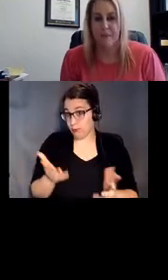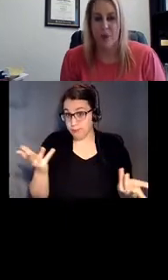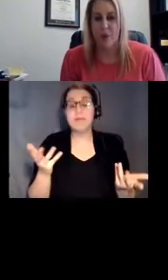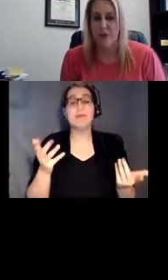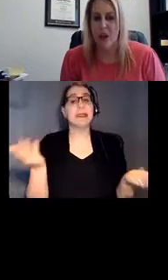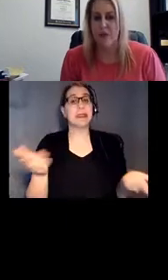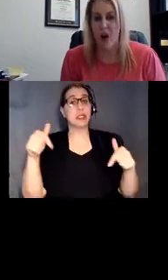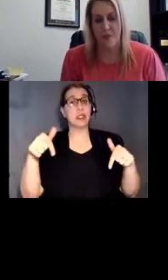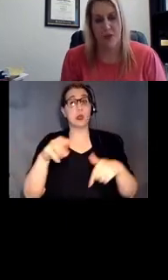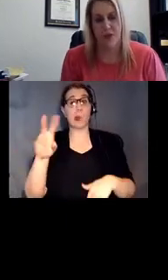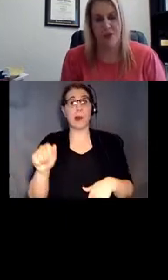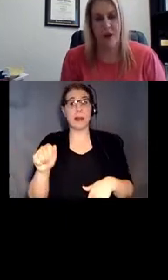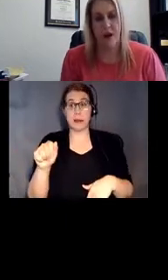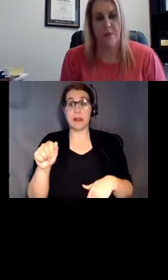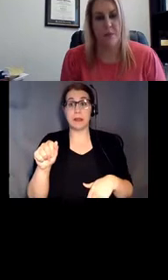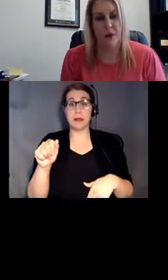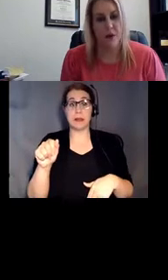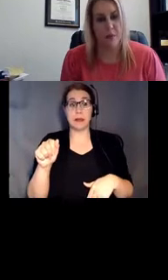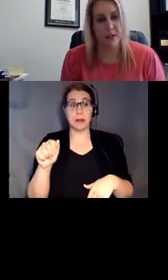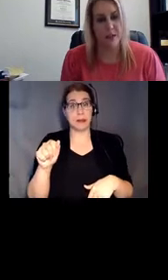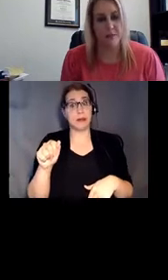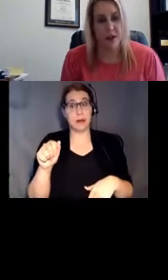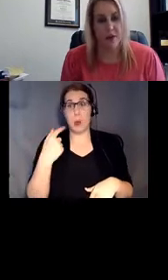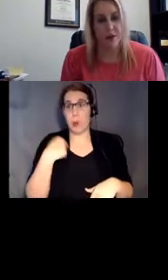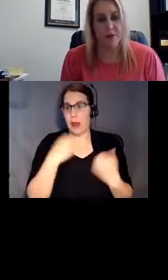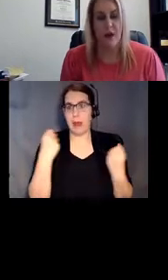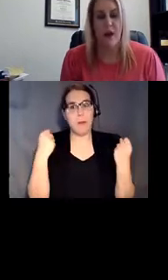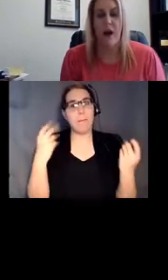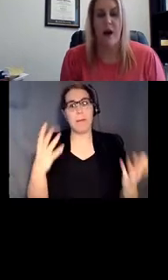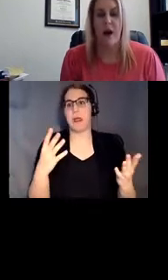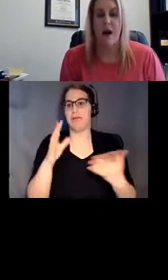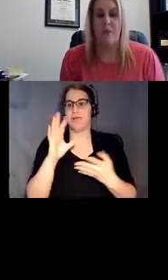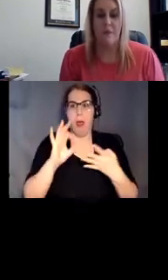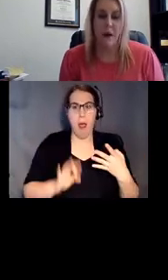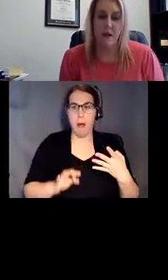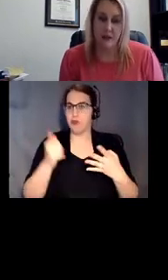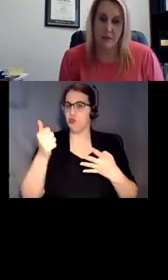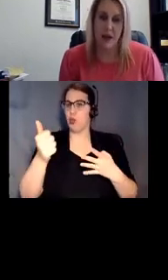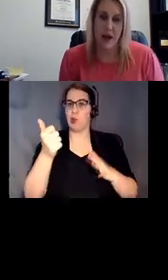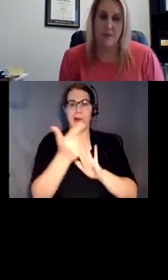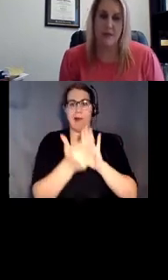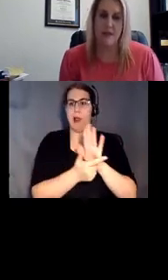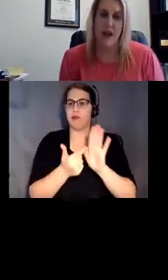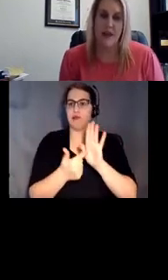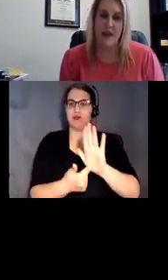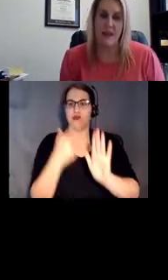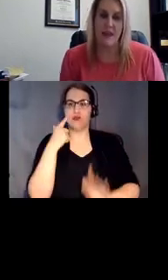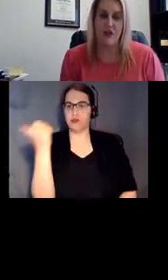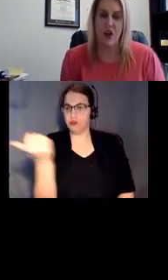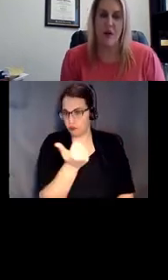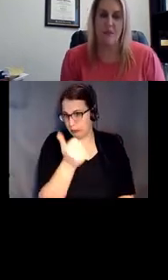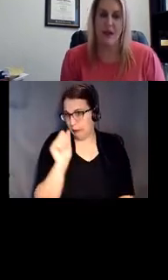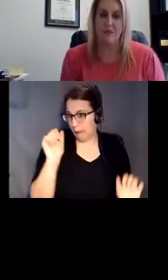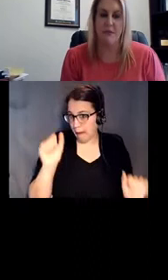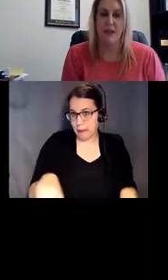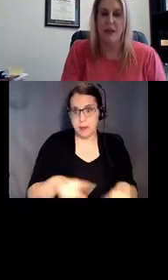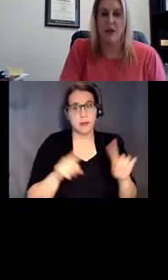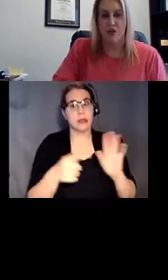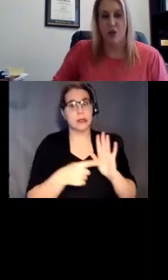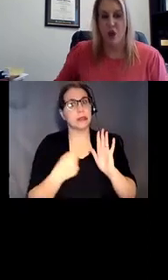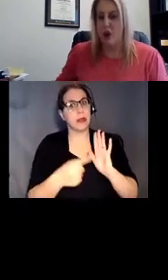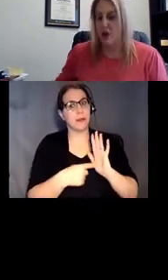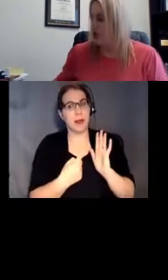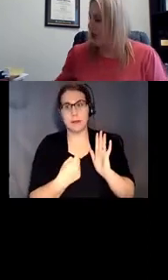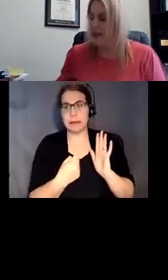especially, we have a lot of options where people can represent themselves. But sometimes I think that the job can